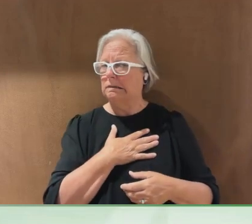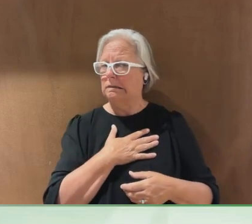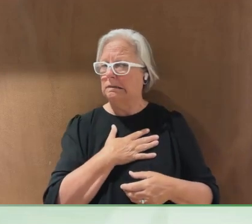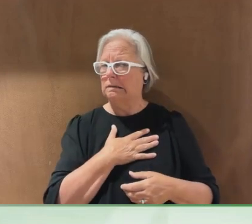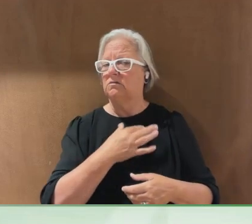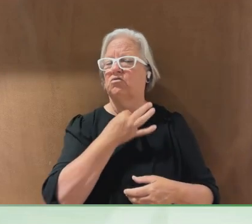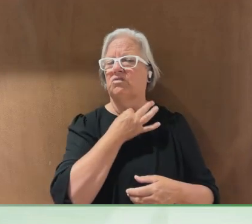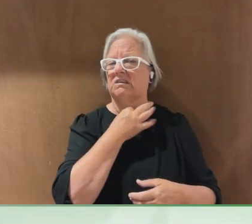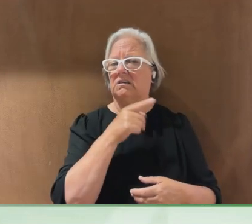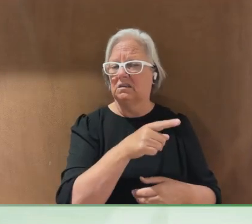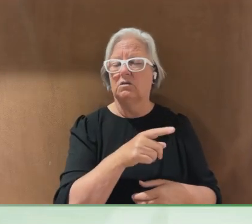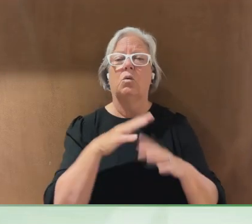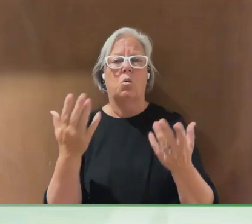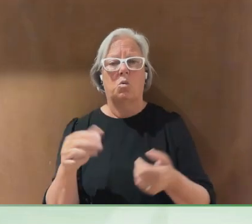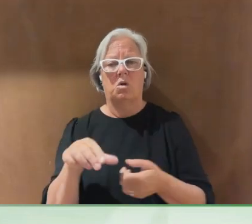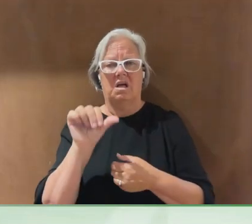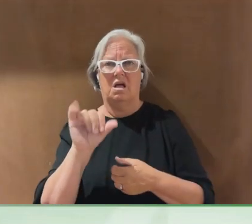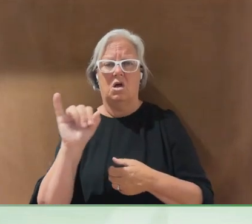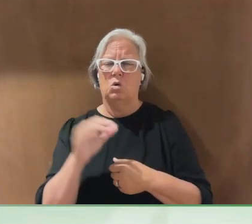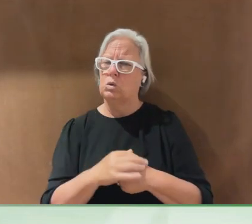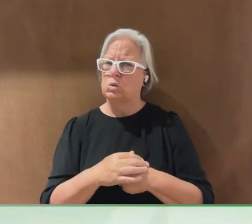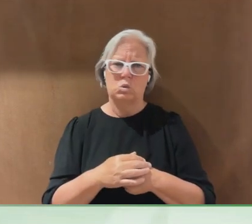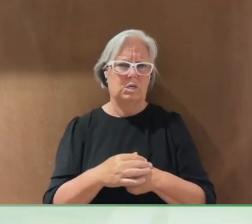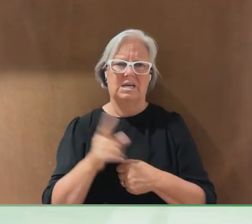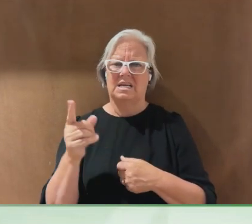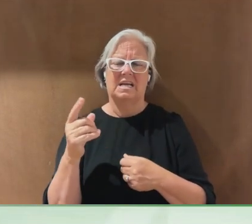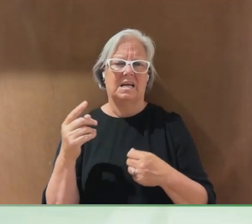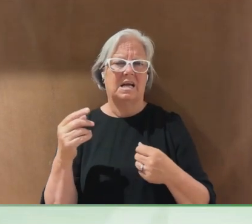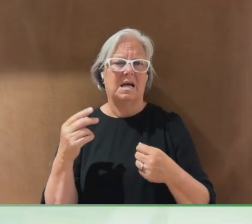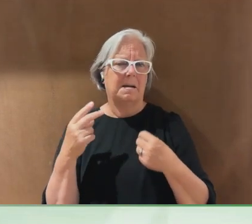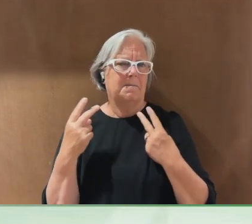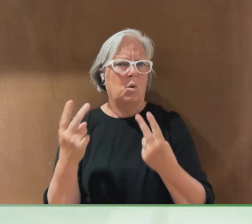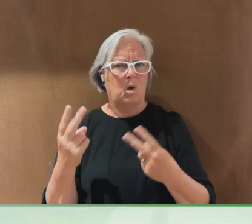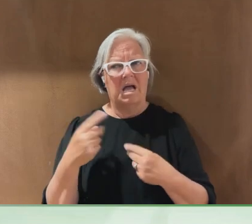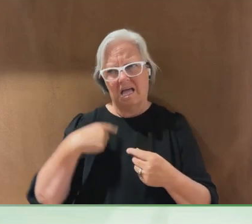innocent because you have excitement at the opportunities?